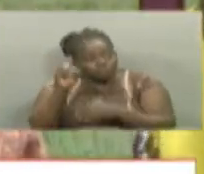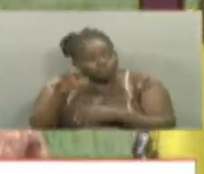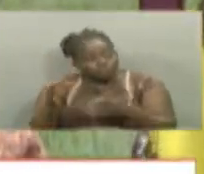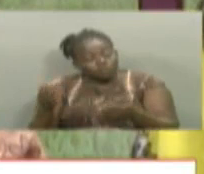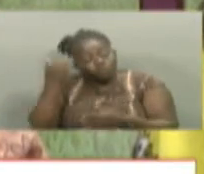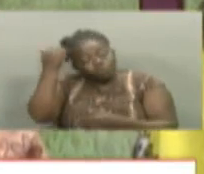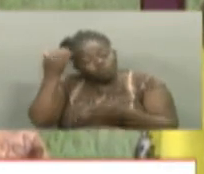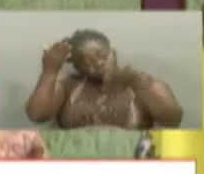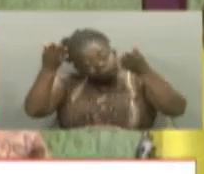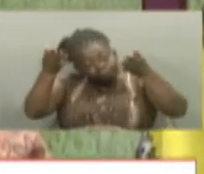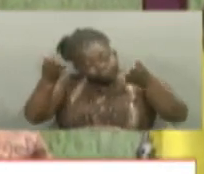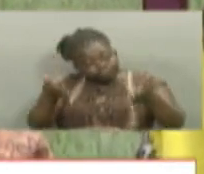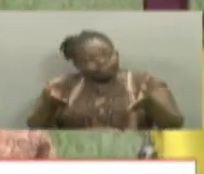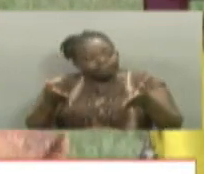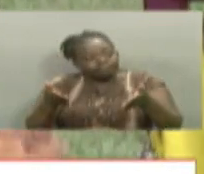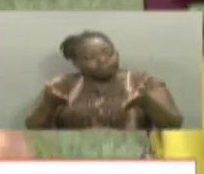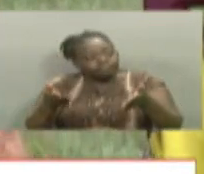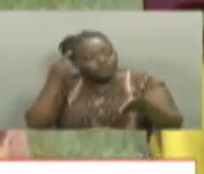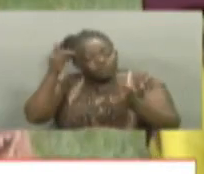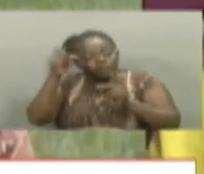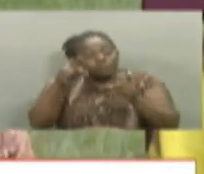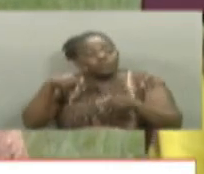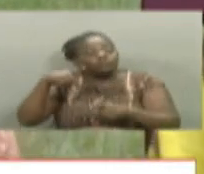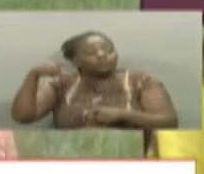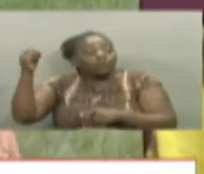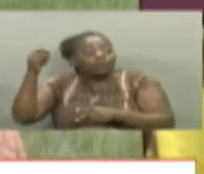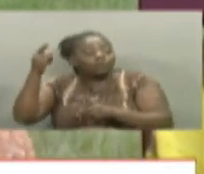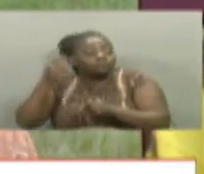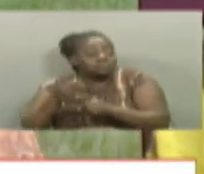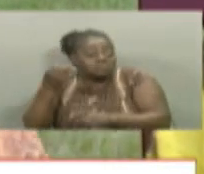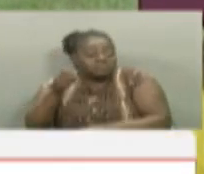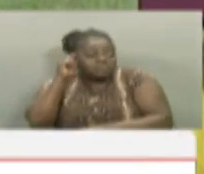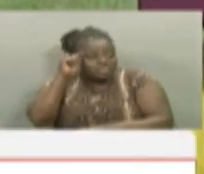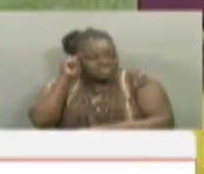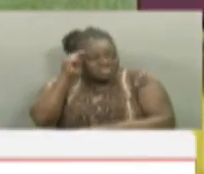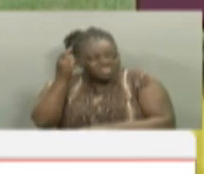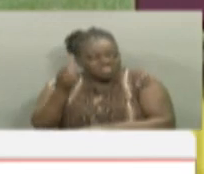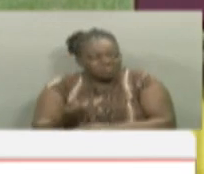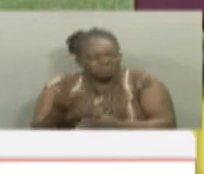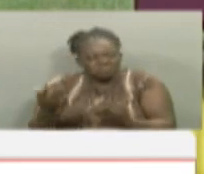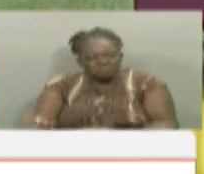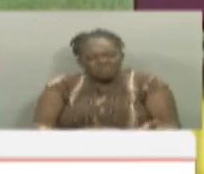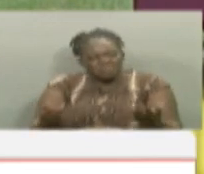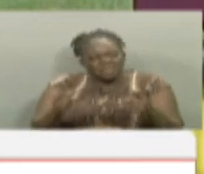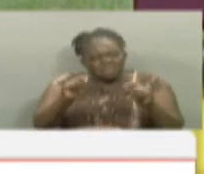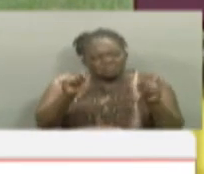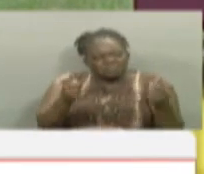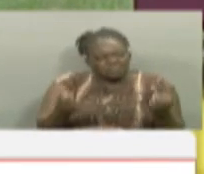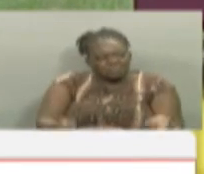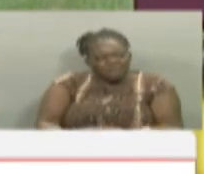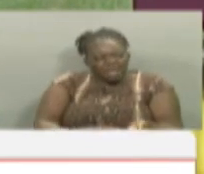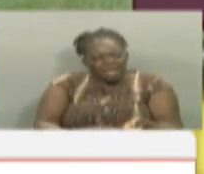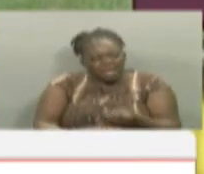there for people to run to if they think there were irregularities, if they are